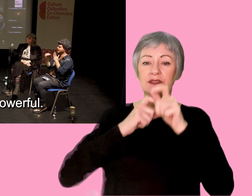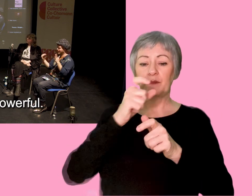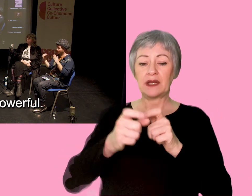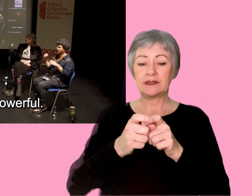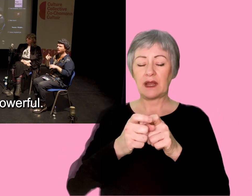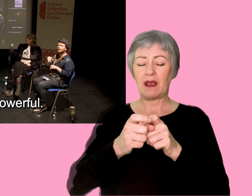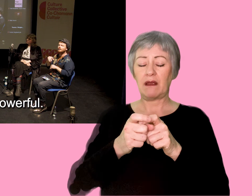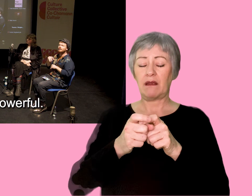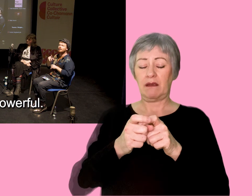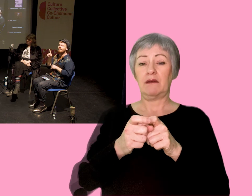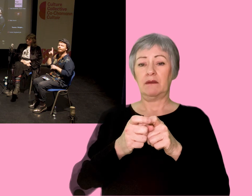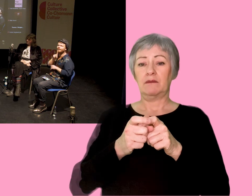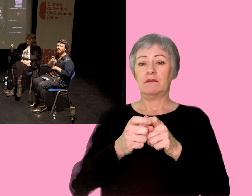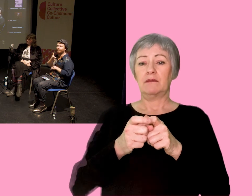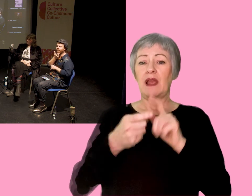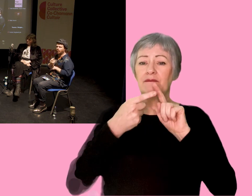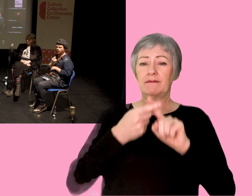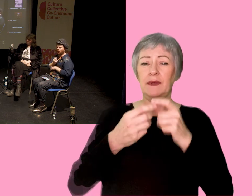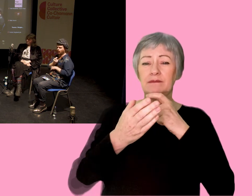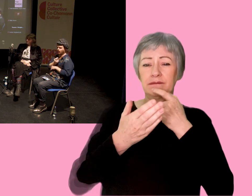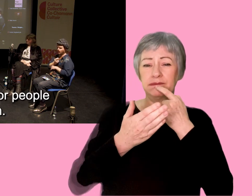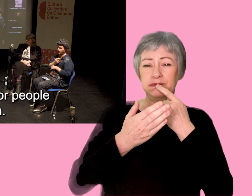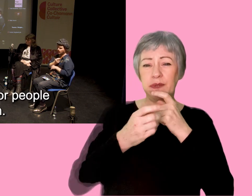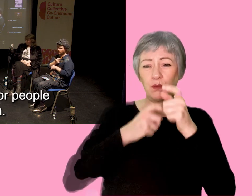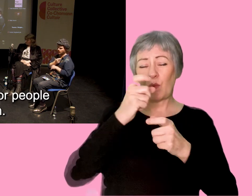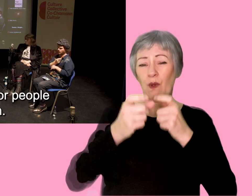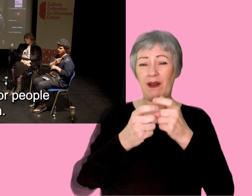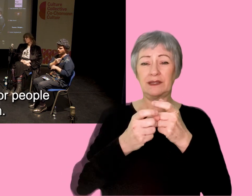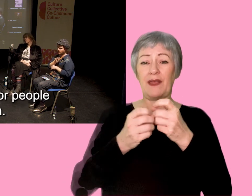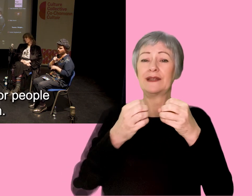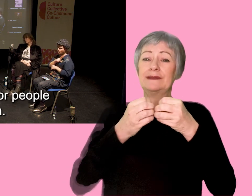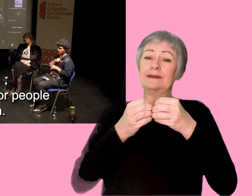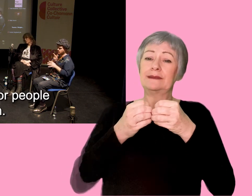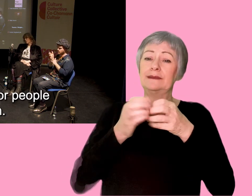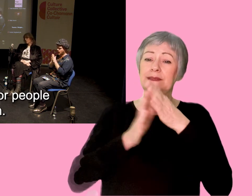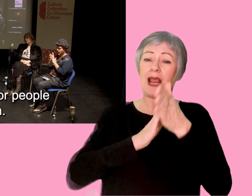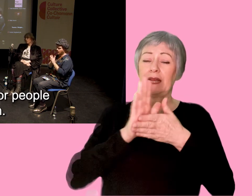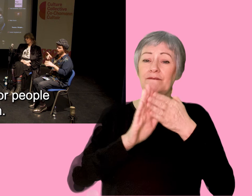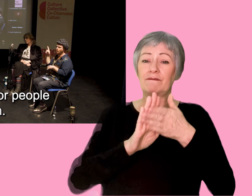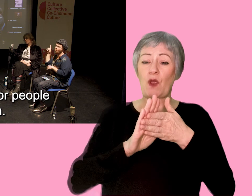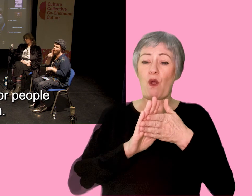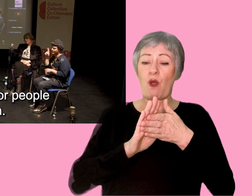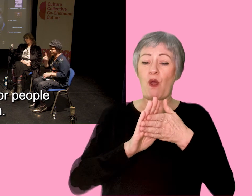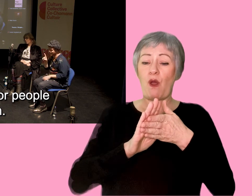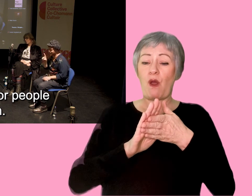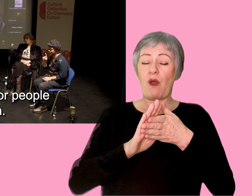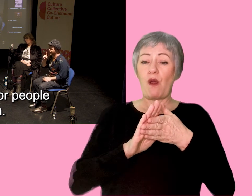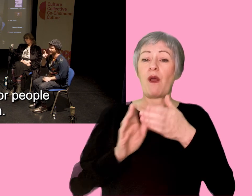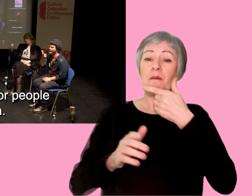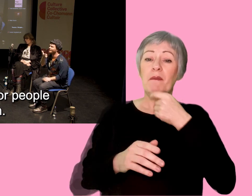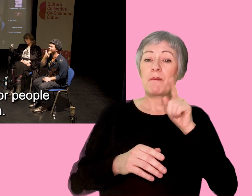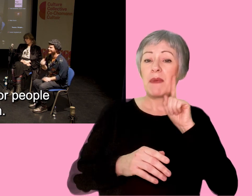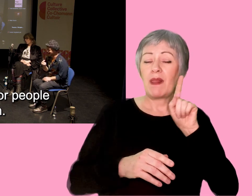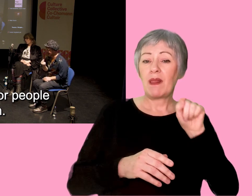Binary terms are so powerful. You know, even the sign in BSL for people